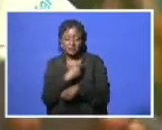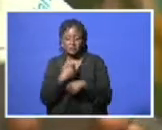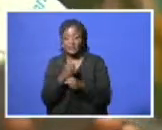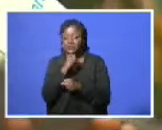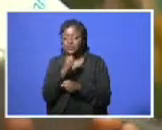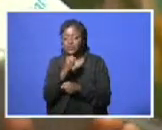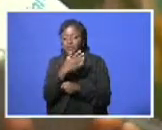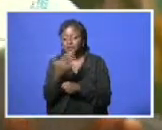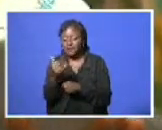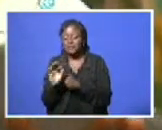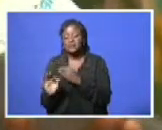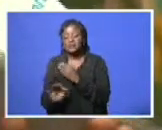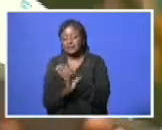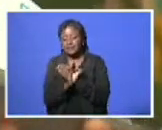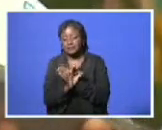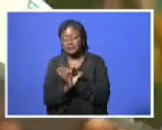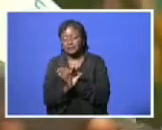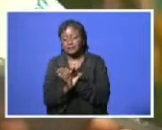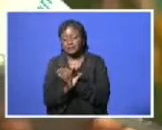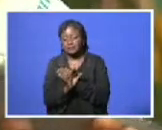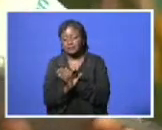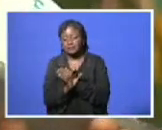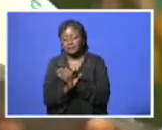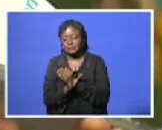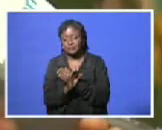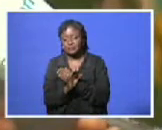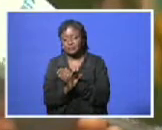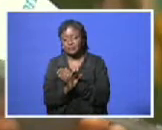the safety of those clients. So whether we are